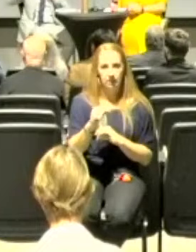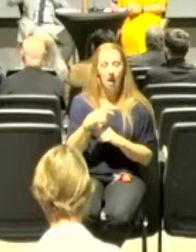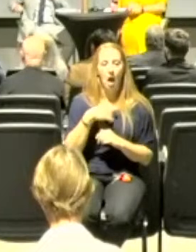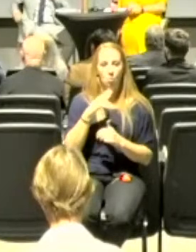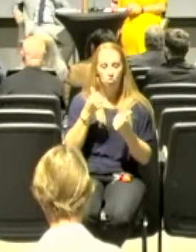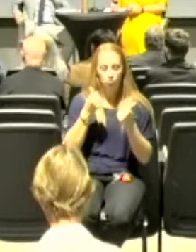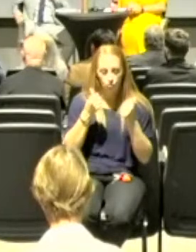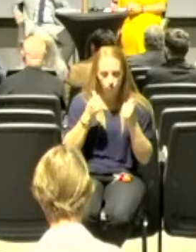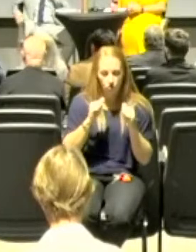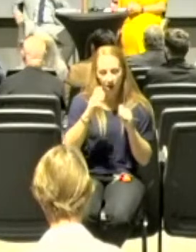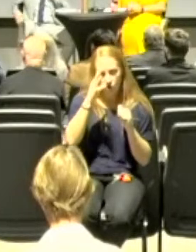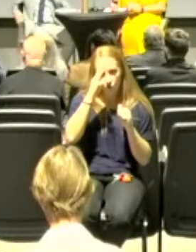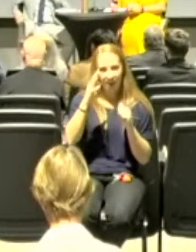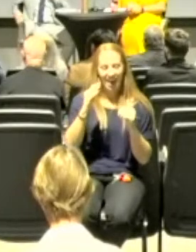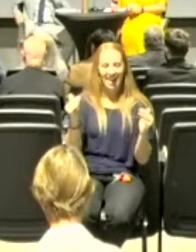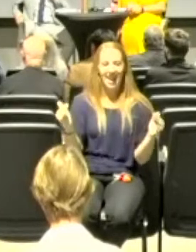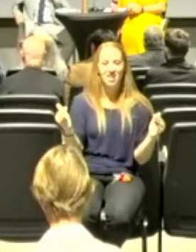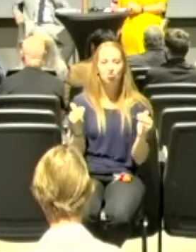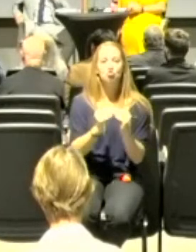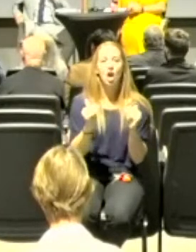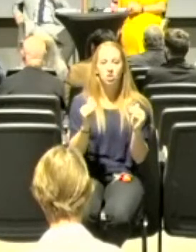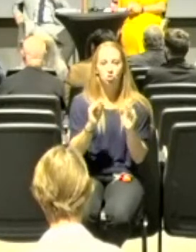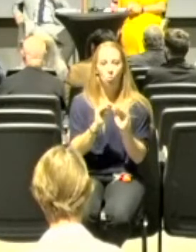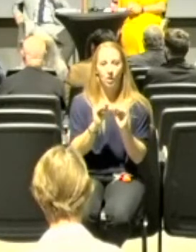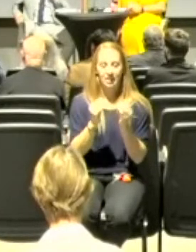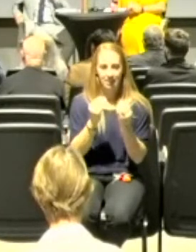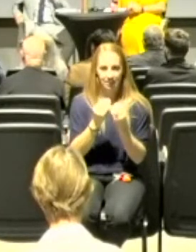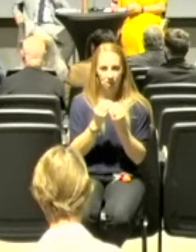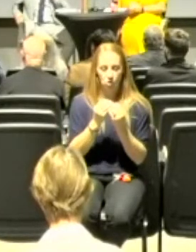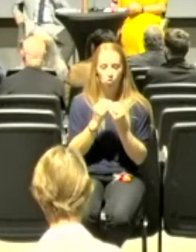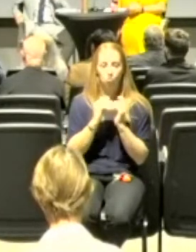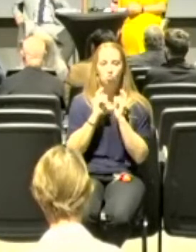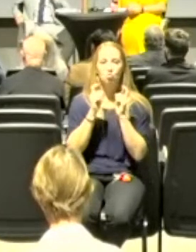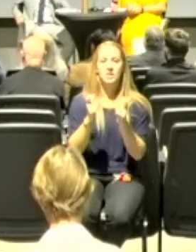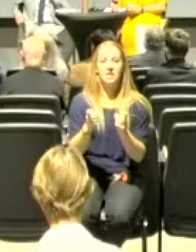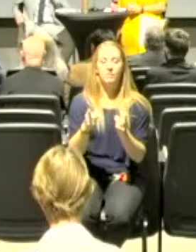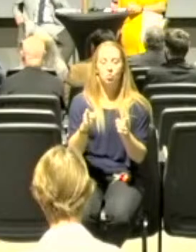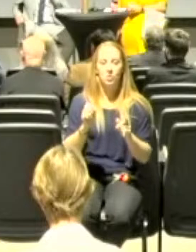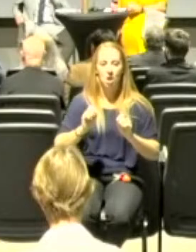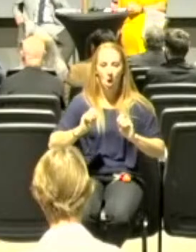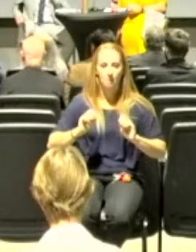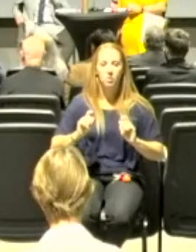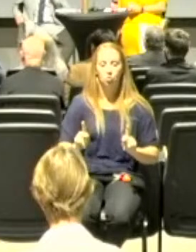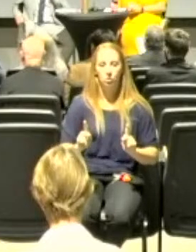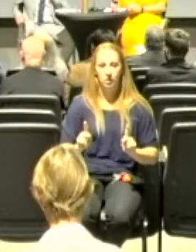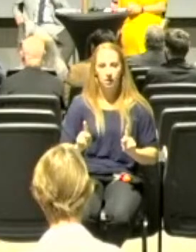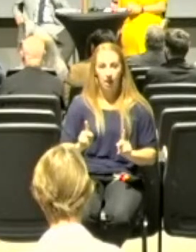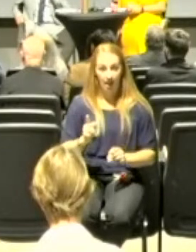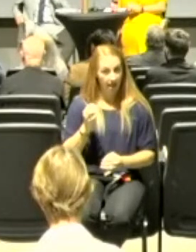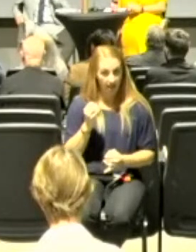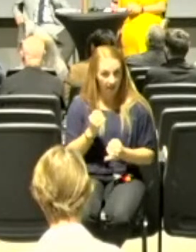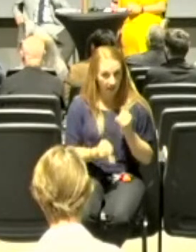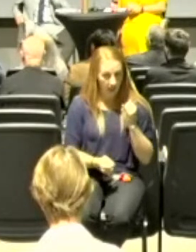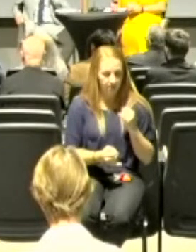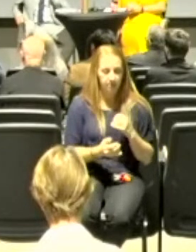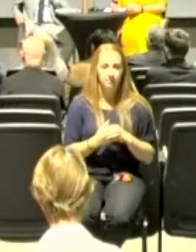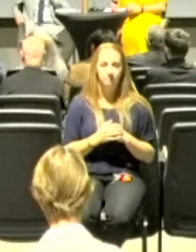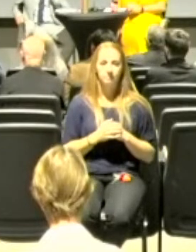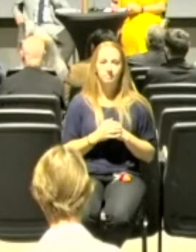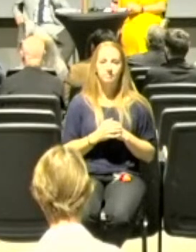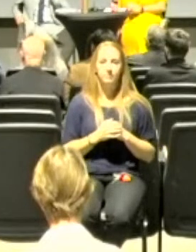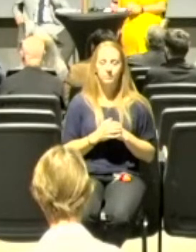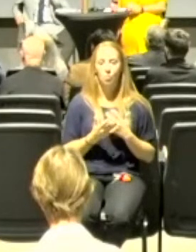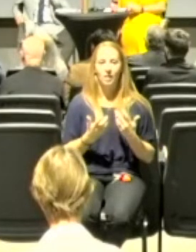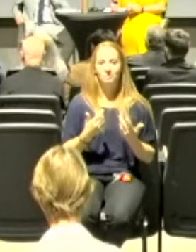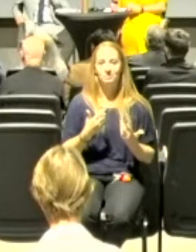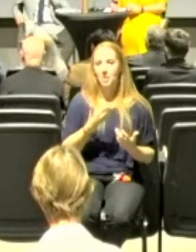create a just organization that at least creates the opportunity for you to thrive. The last one I'm going to say is, well, let me stop